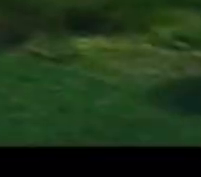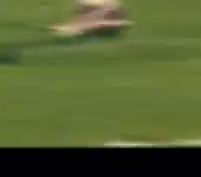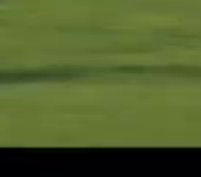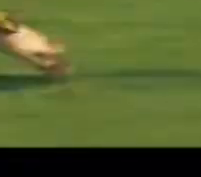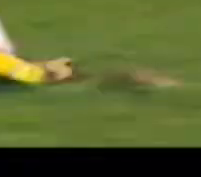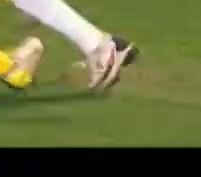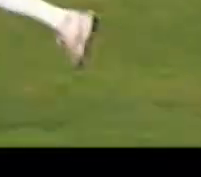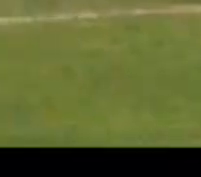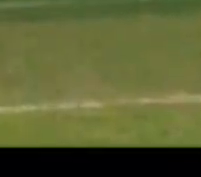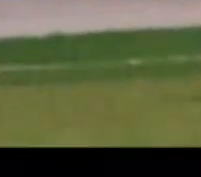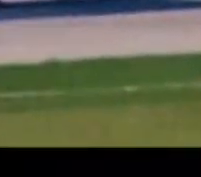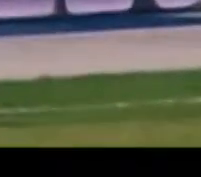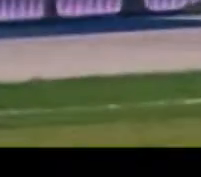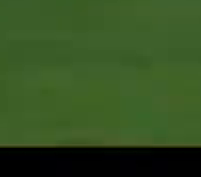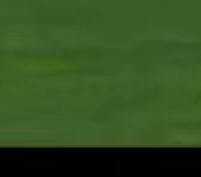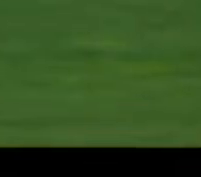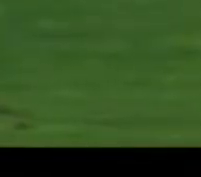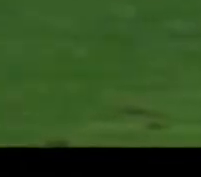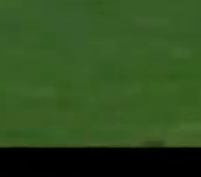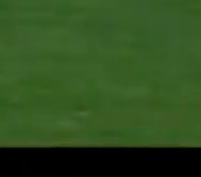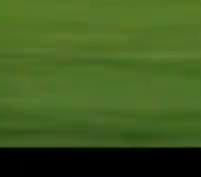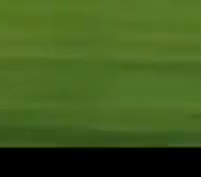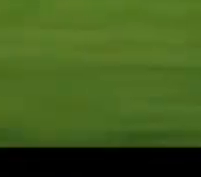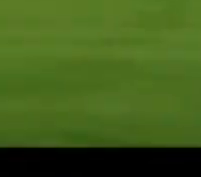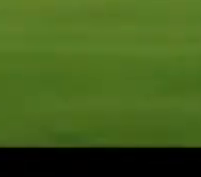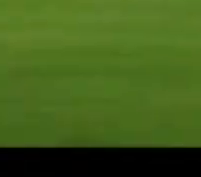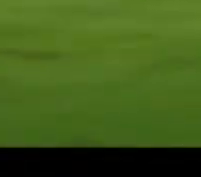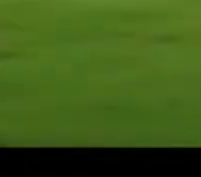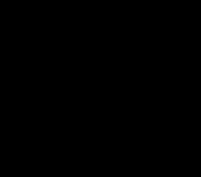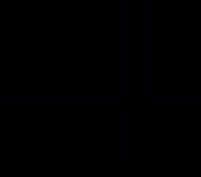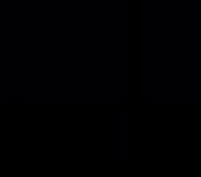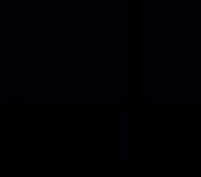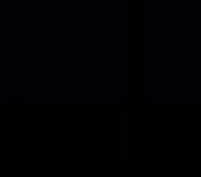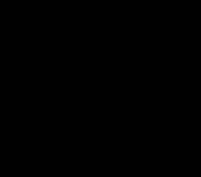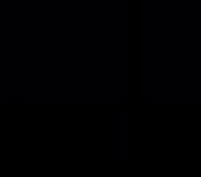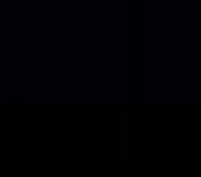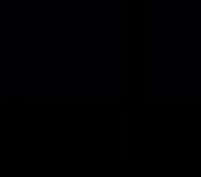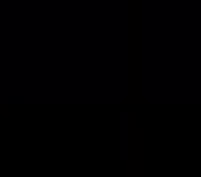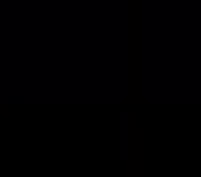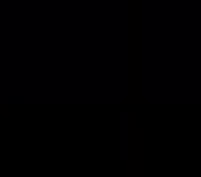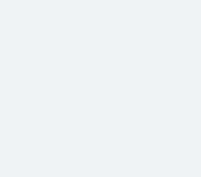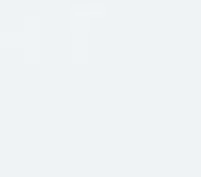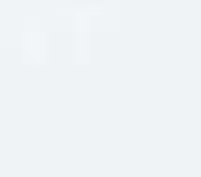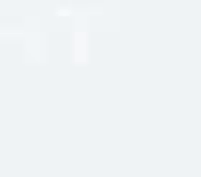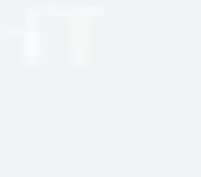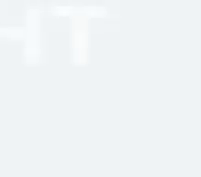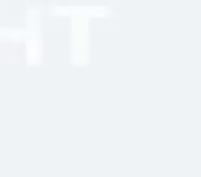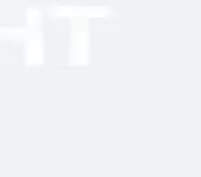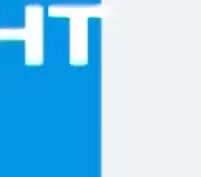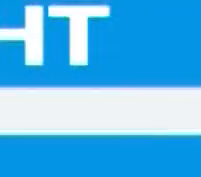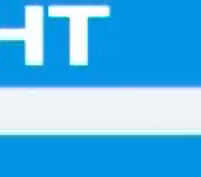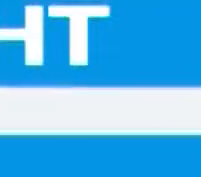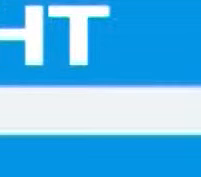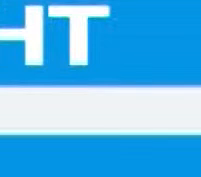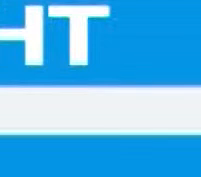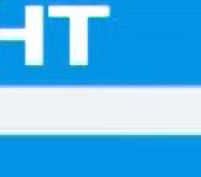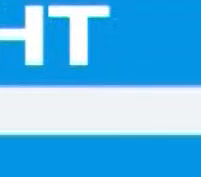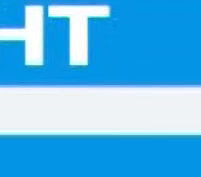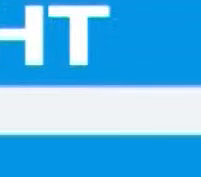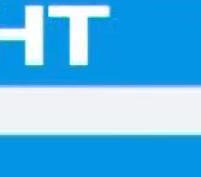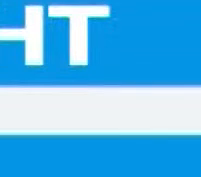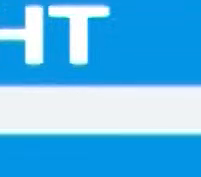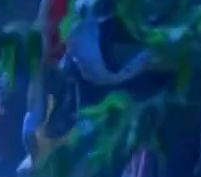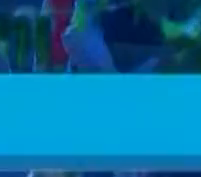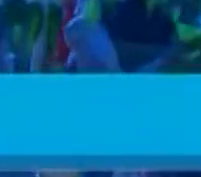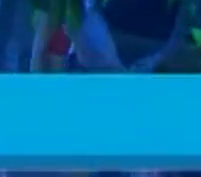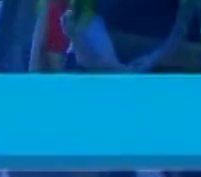and exclusive on KBC Channel 1. Your true sports partner. Tonight on KBC